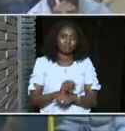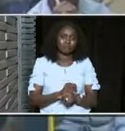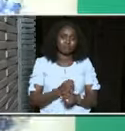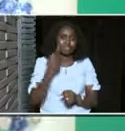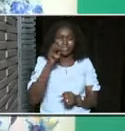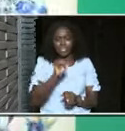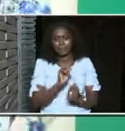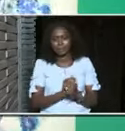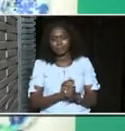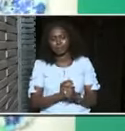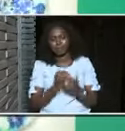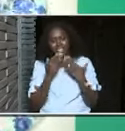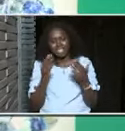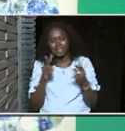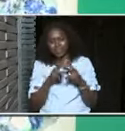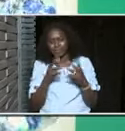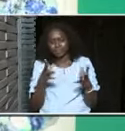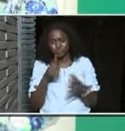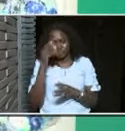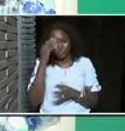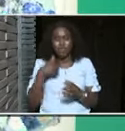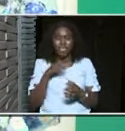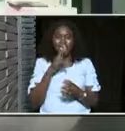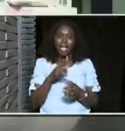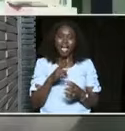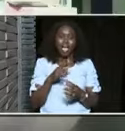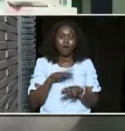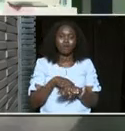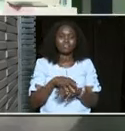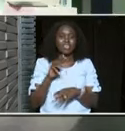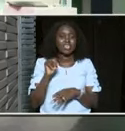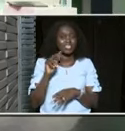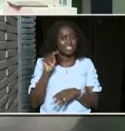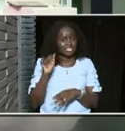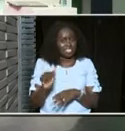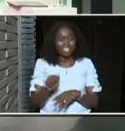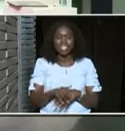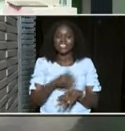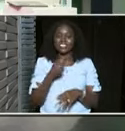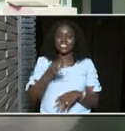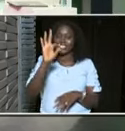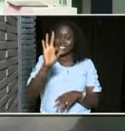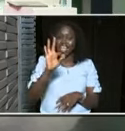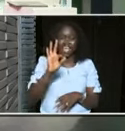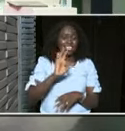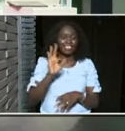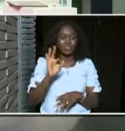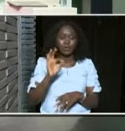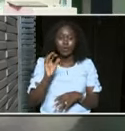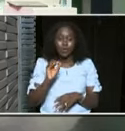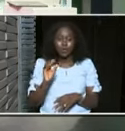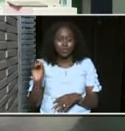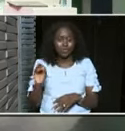you very much. You know, we are on the NTA. The 9 o'clock news is sacrosanct. they will not allow us to go beyond that time.